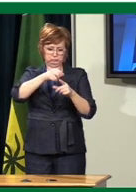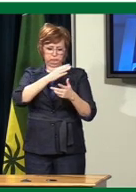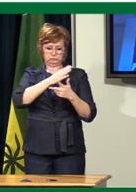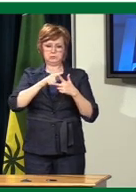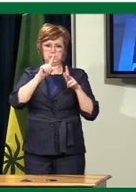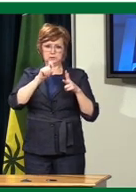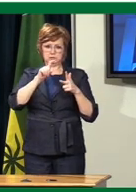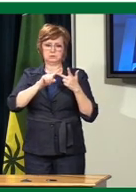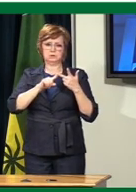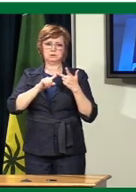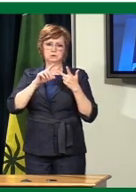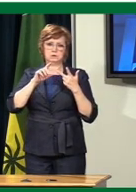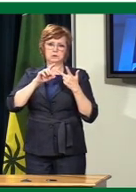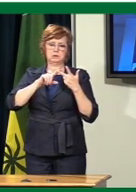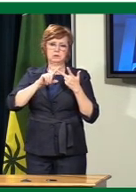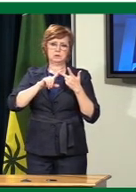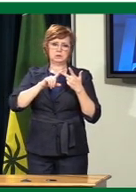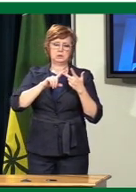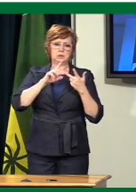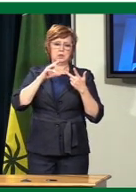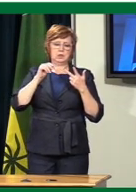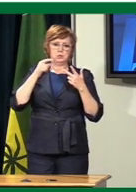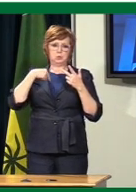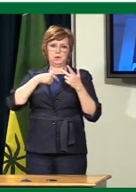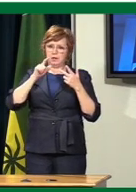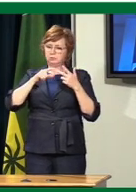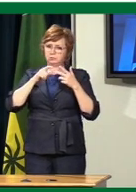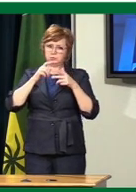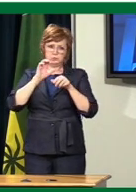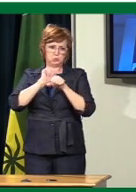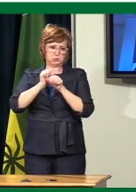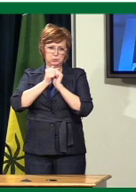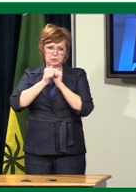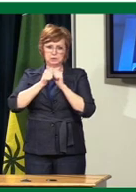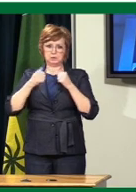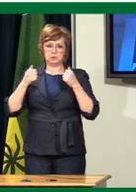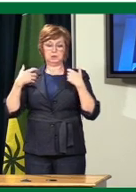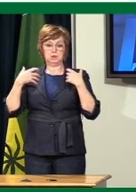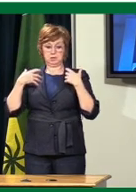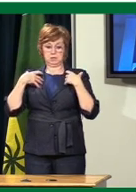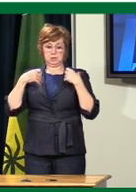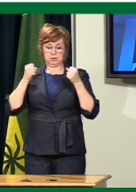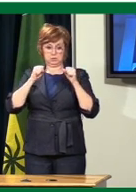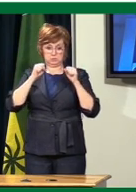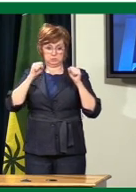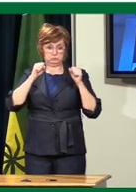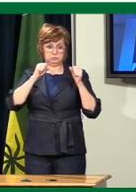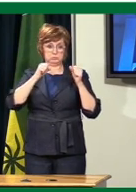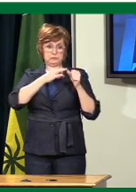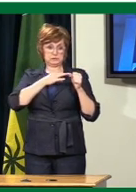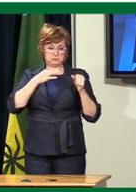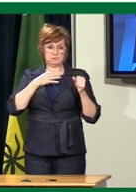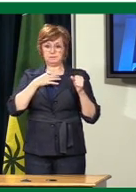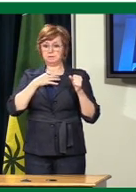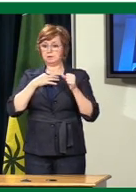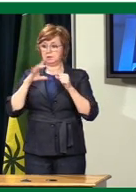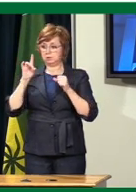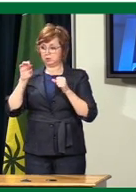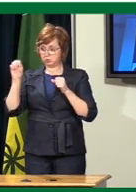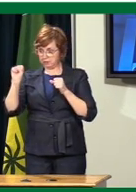virus. And our medical health officers and clinical teams work very closely with Dr. Shahab's team